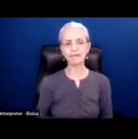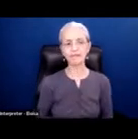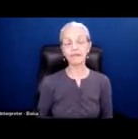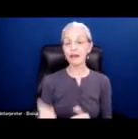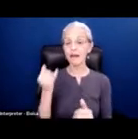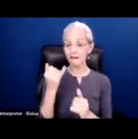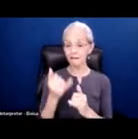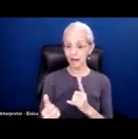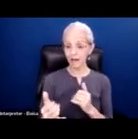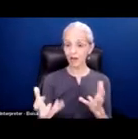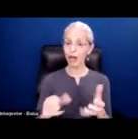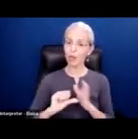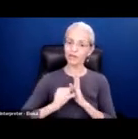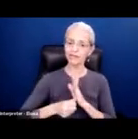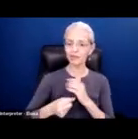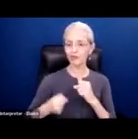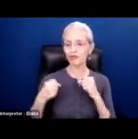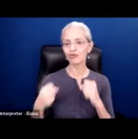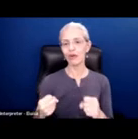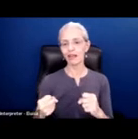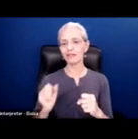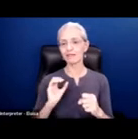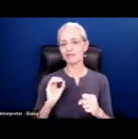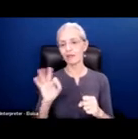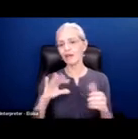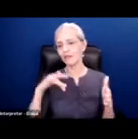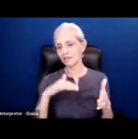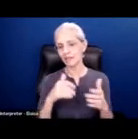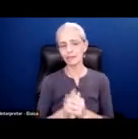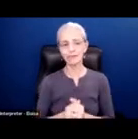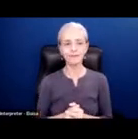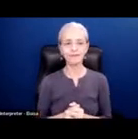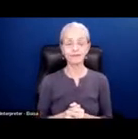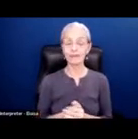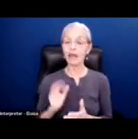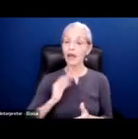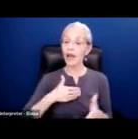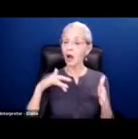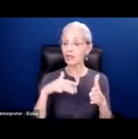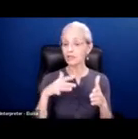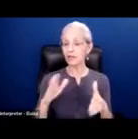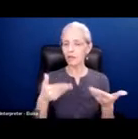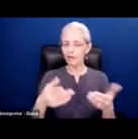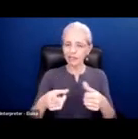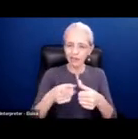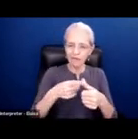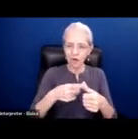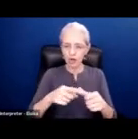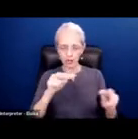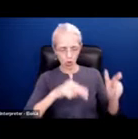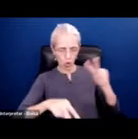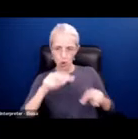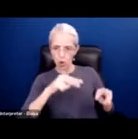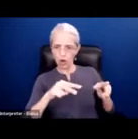Finally, I wanted to note some of the strengths of our study. Our study provides a first look at the